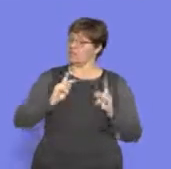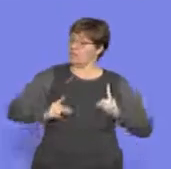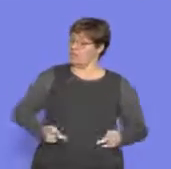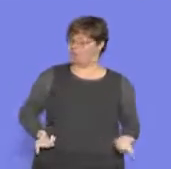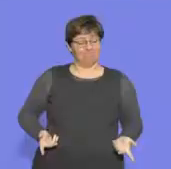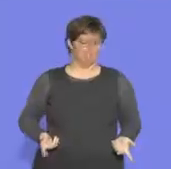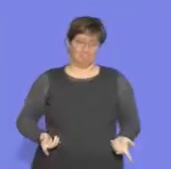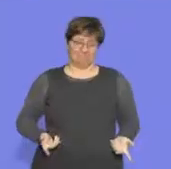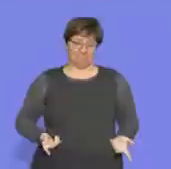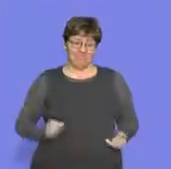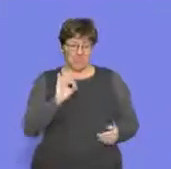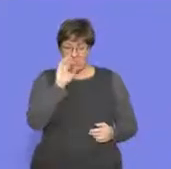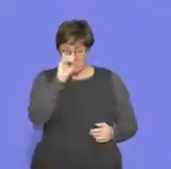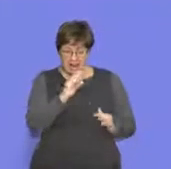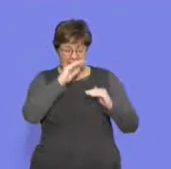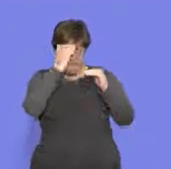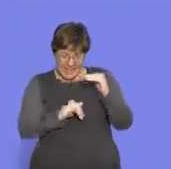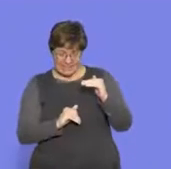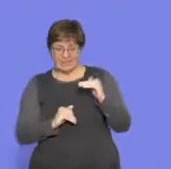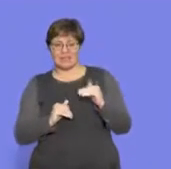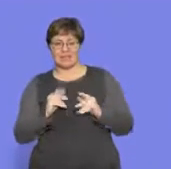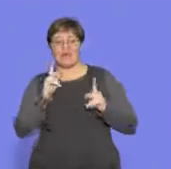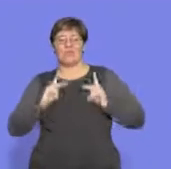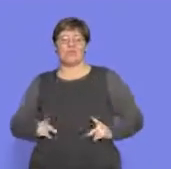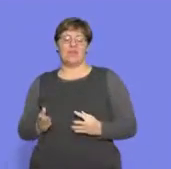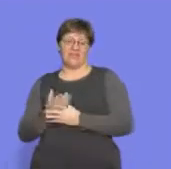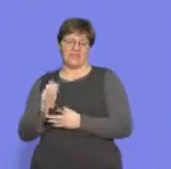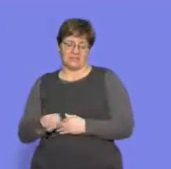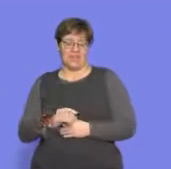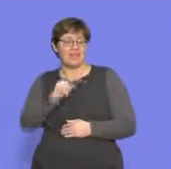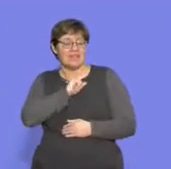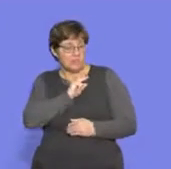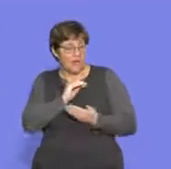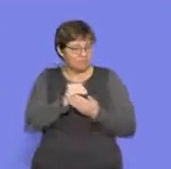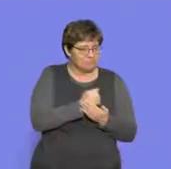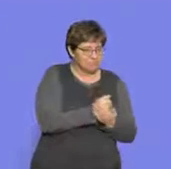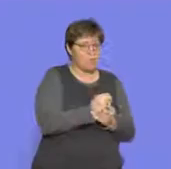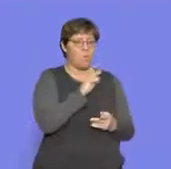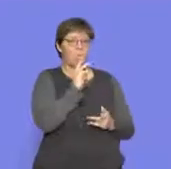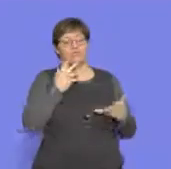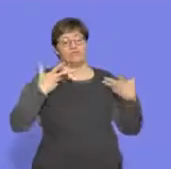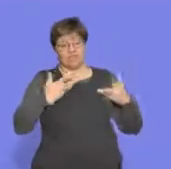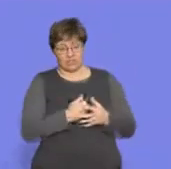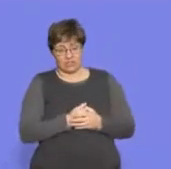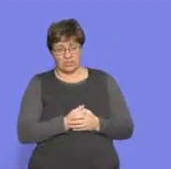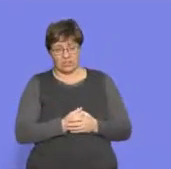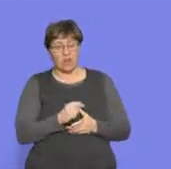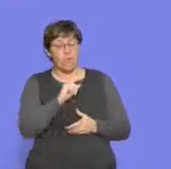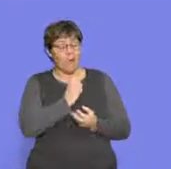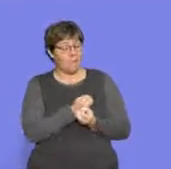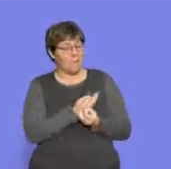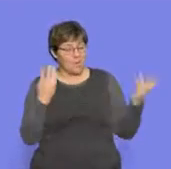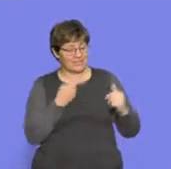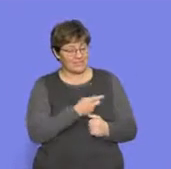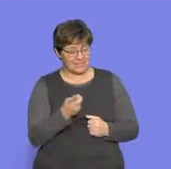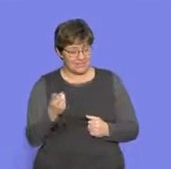humans. So this should help us to get the context of why it's important for us to be able to conserve our freshwater systems, because a